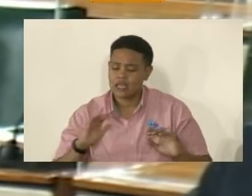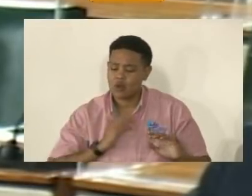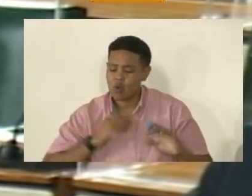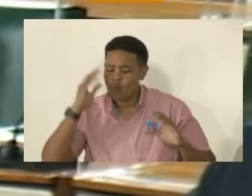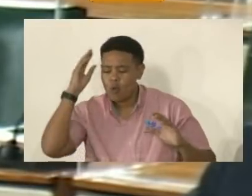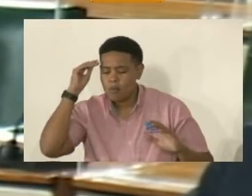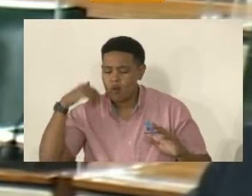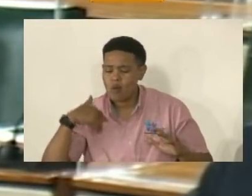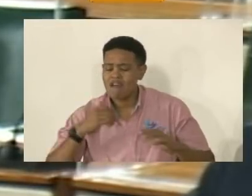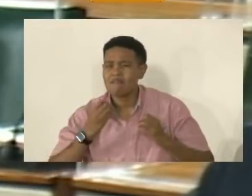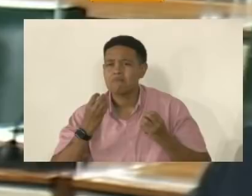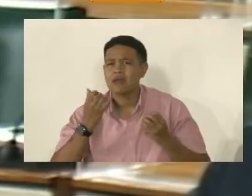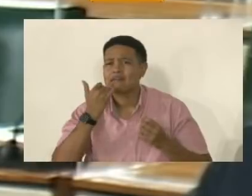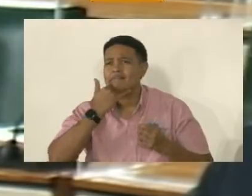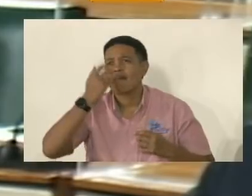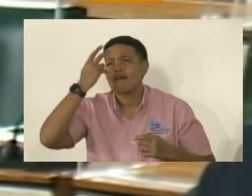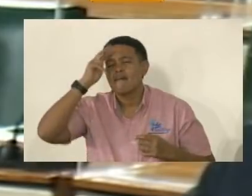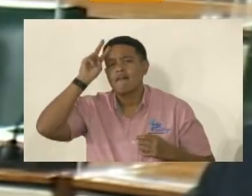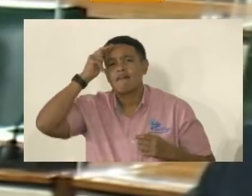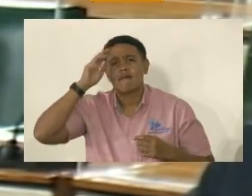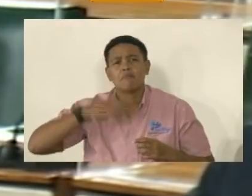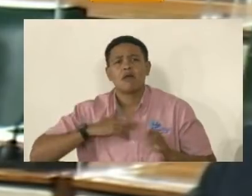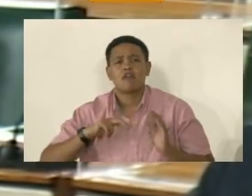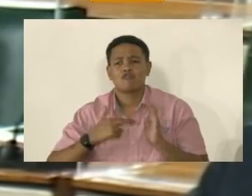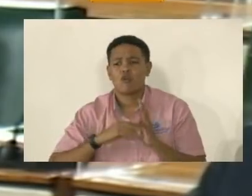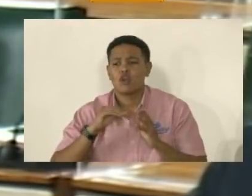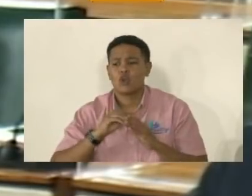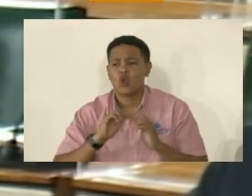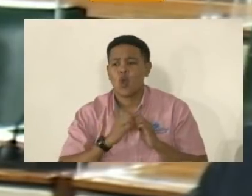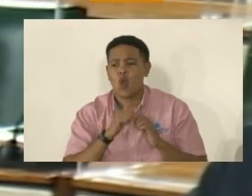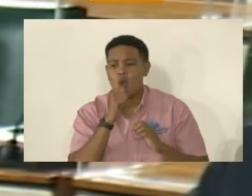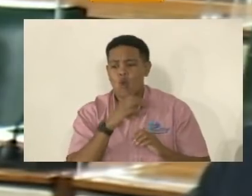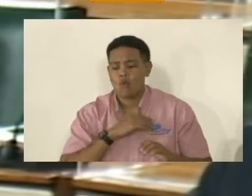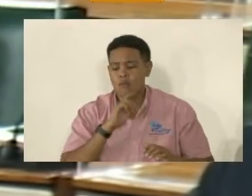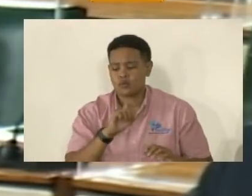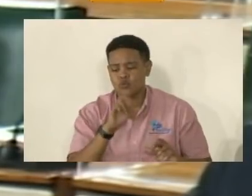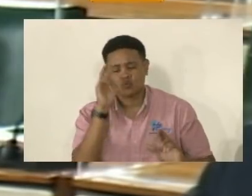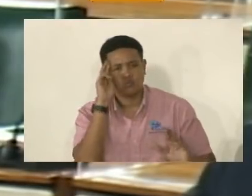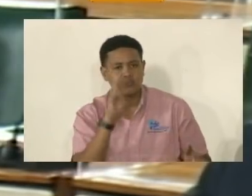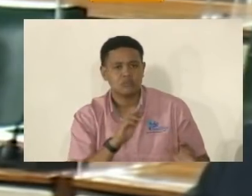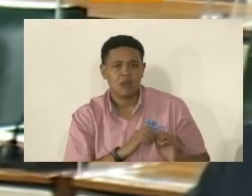many misconceptions towards their roles, including how women should be treated.